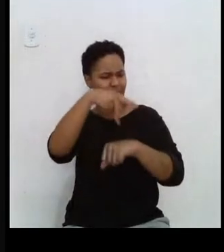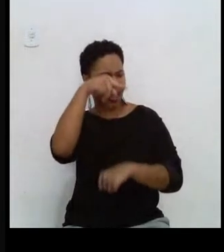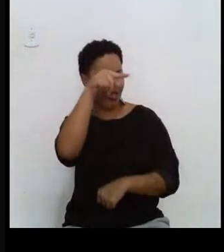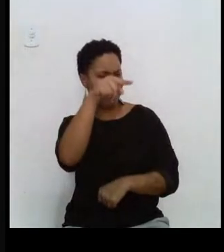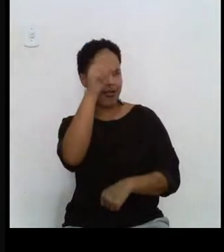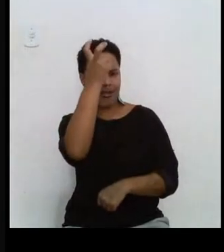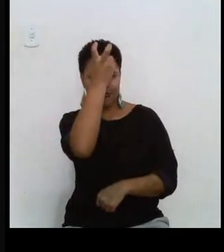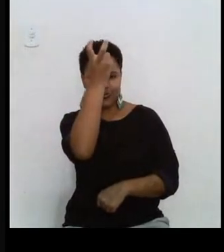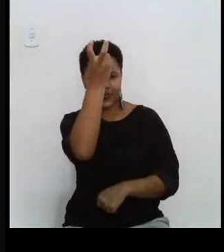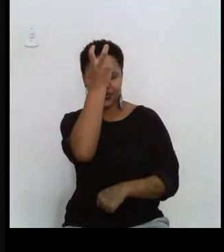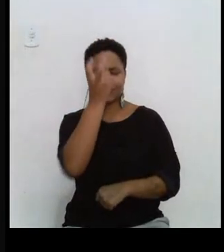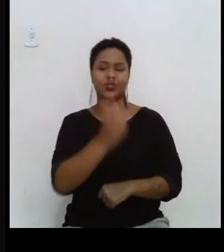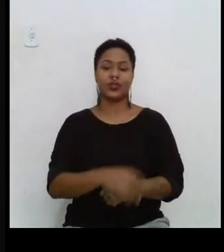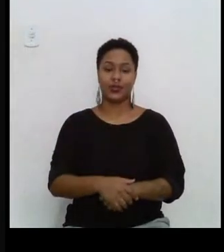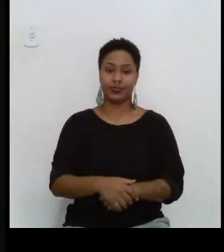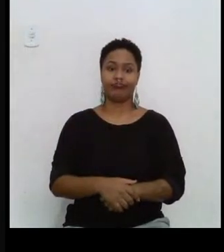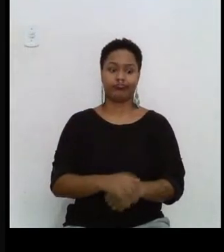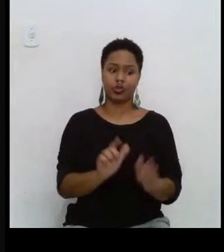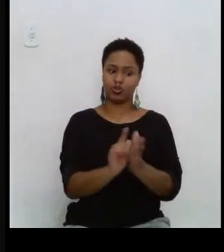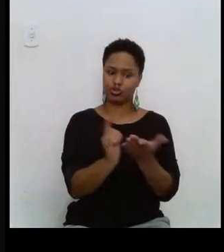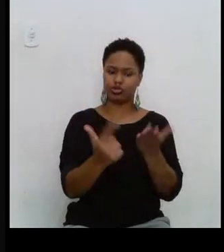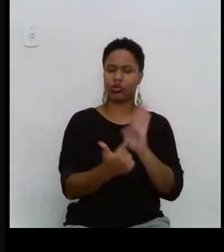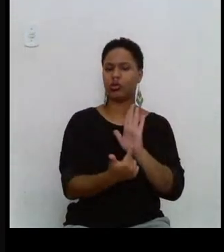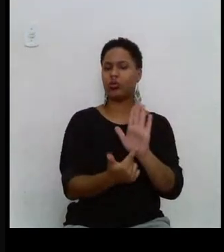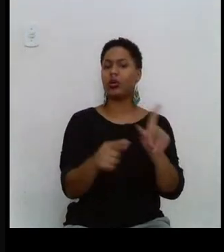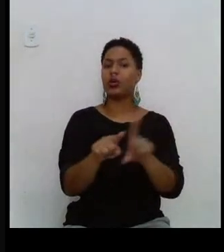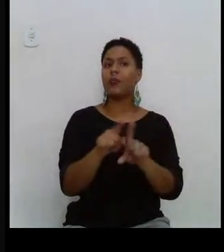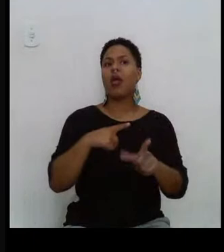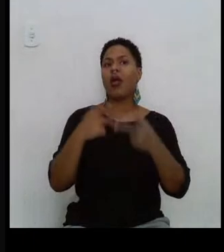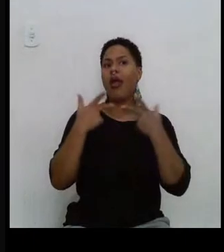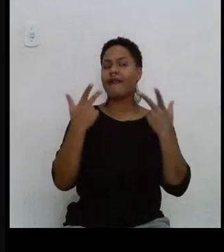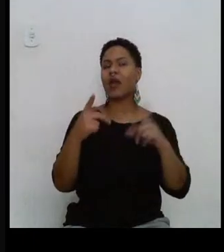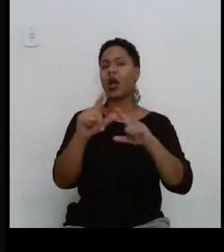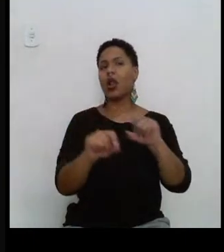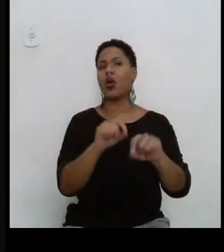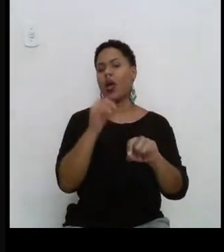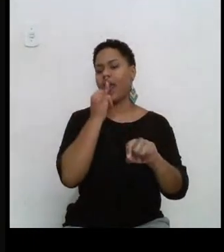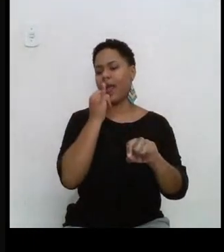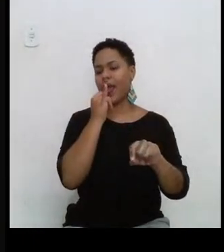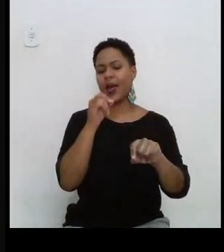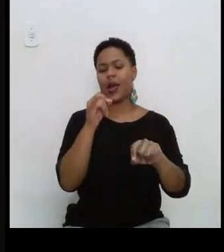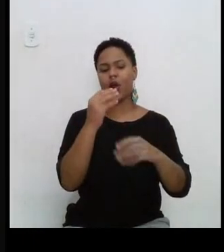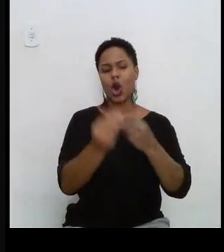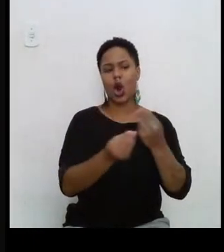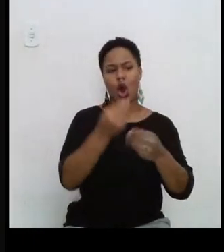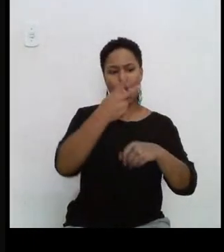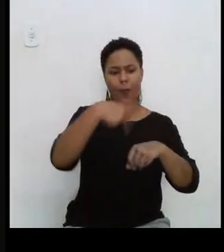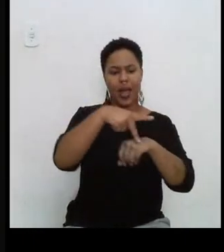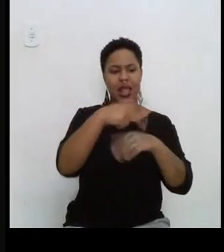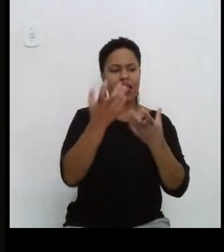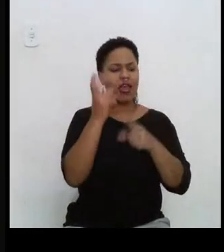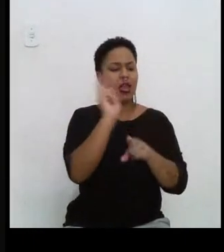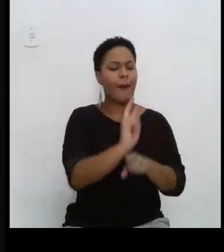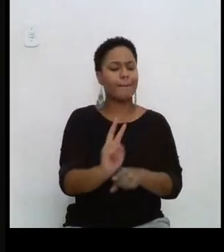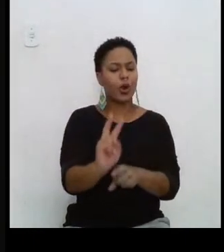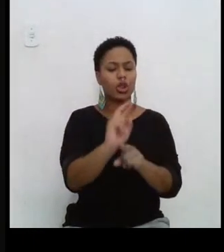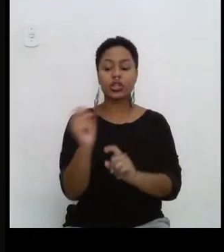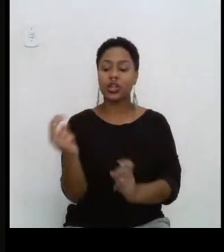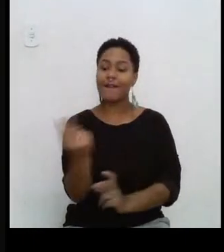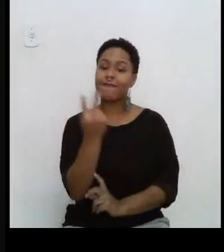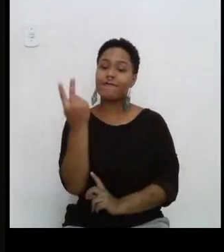Street to Perfect Family Long and lasting love on site and